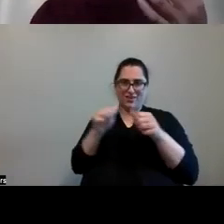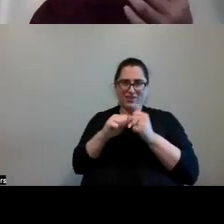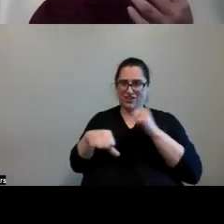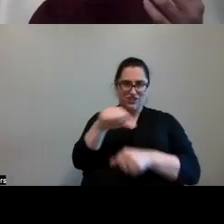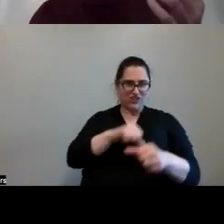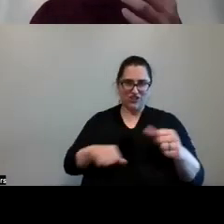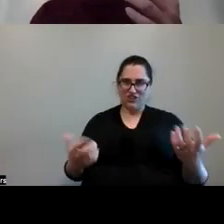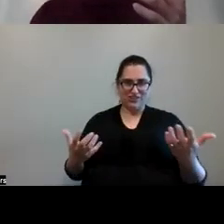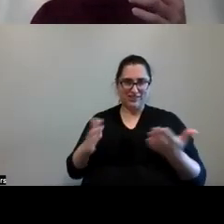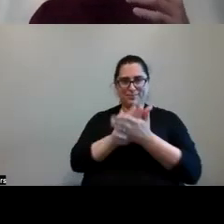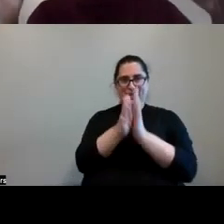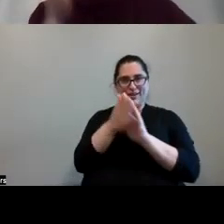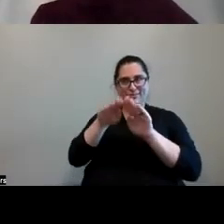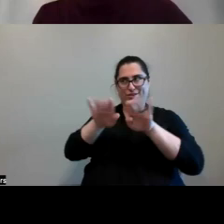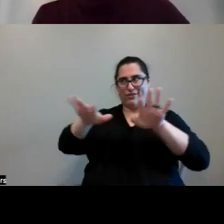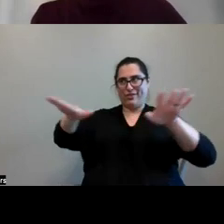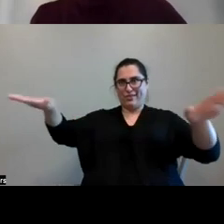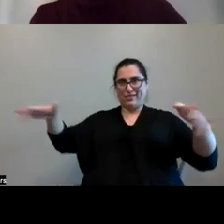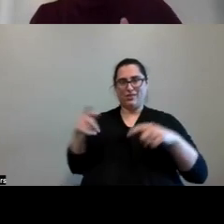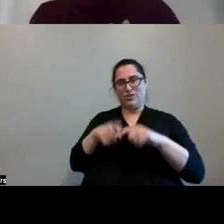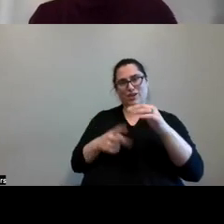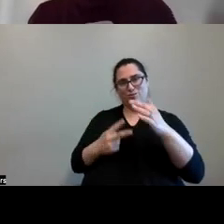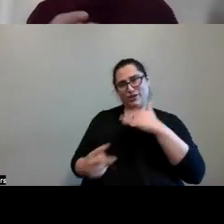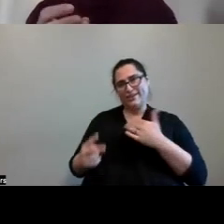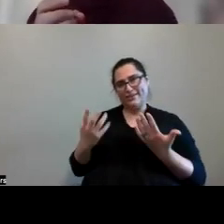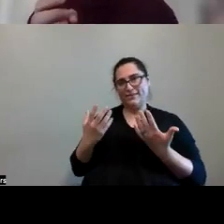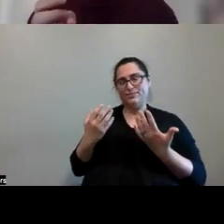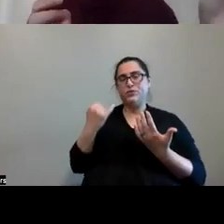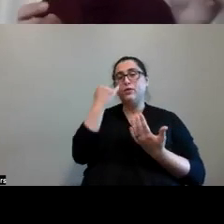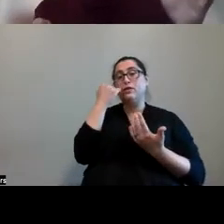of unpredictability if you try to condition on,